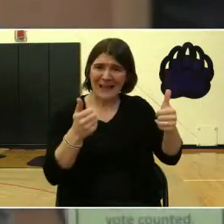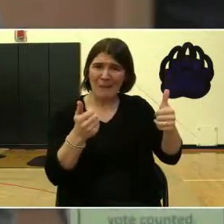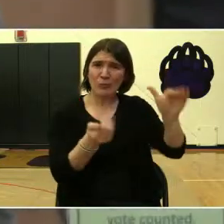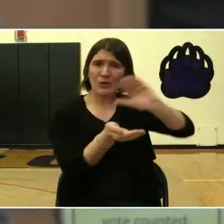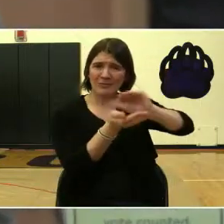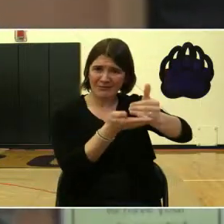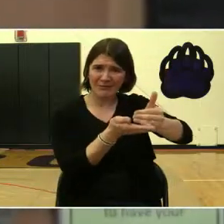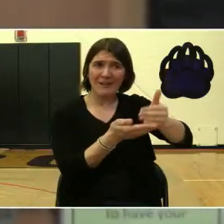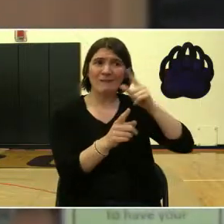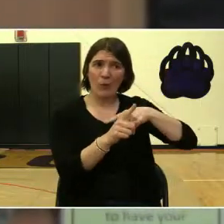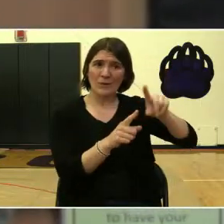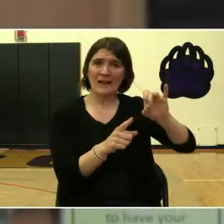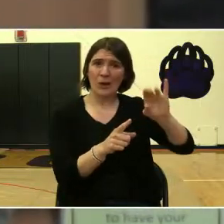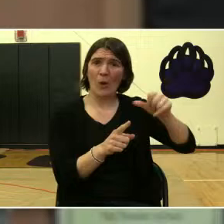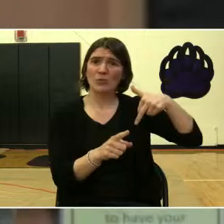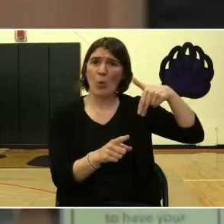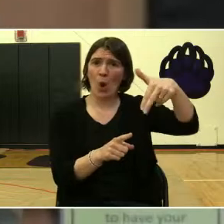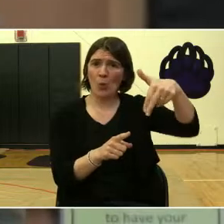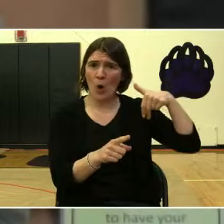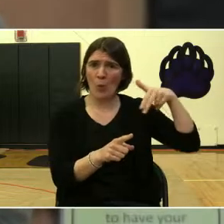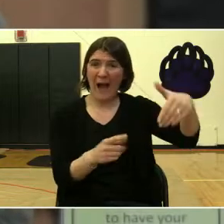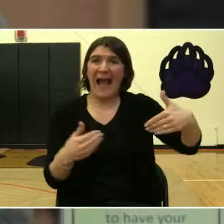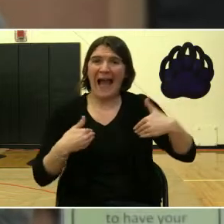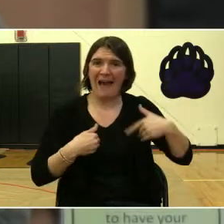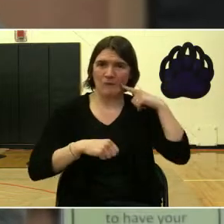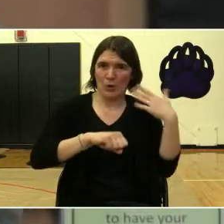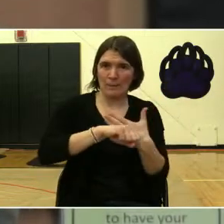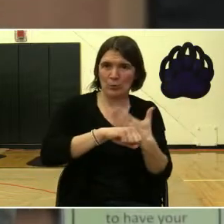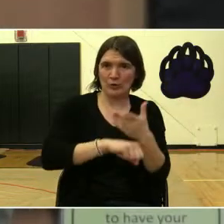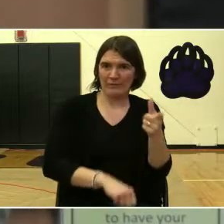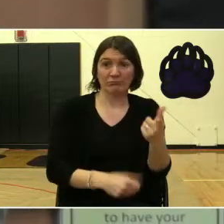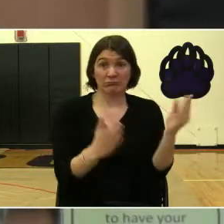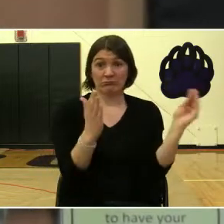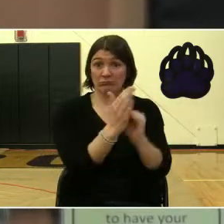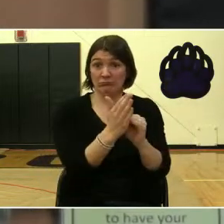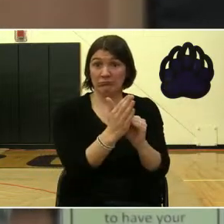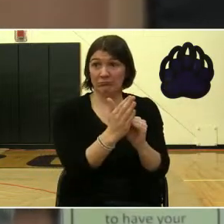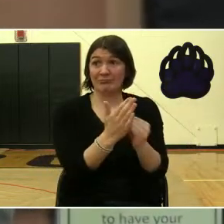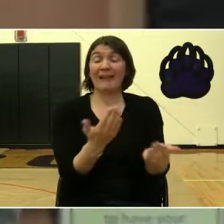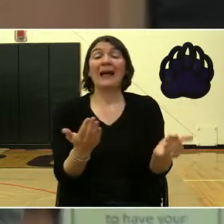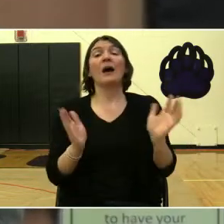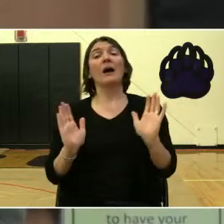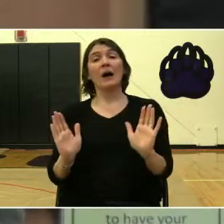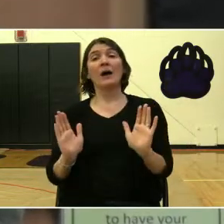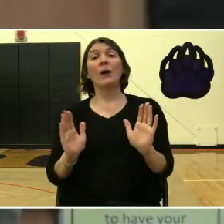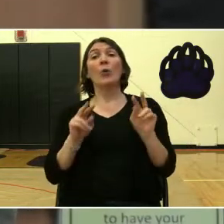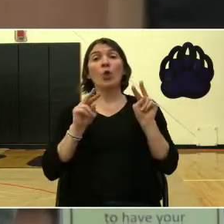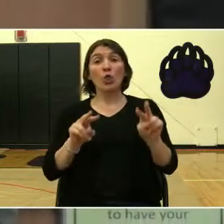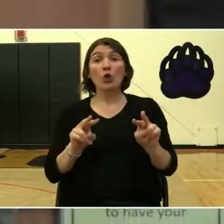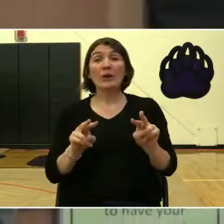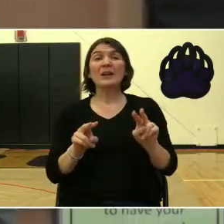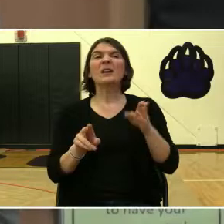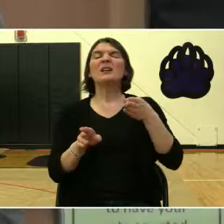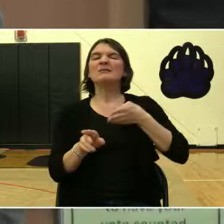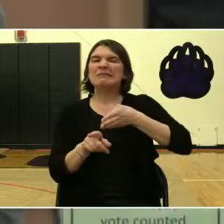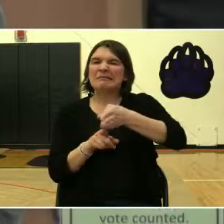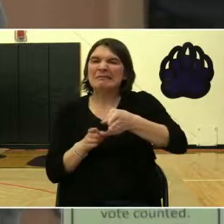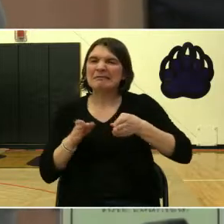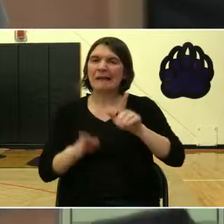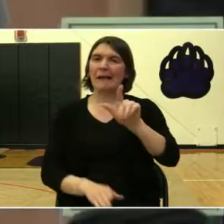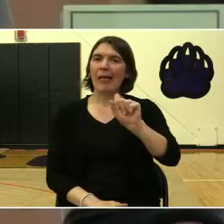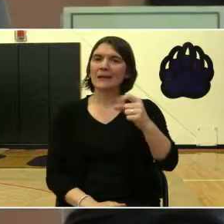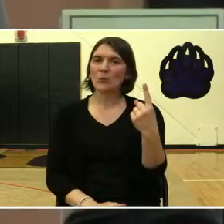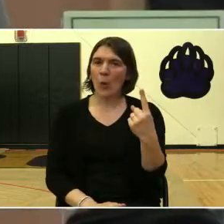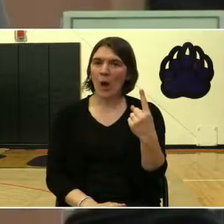line item for sidewalk improvements um we're again looking at sections along the class one routes that